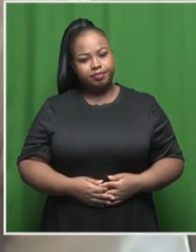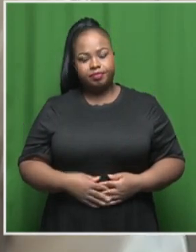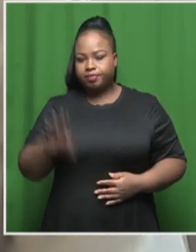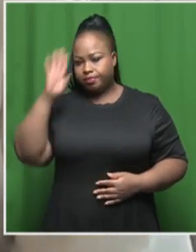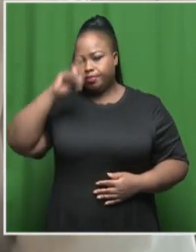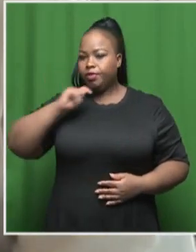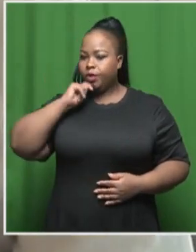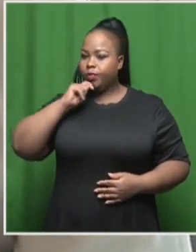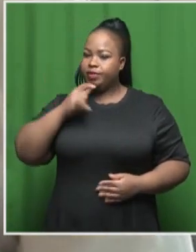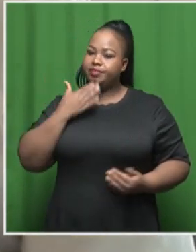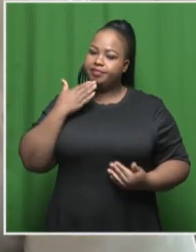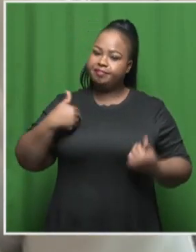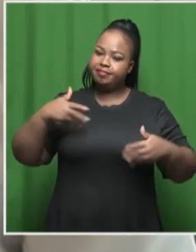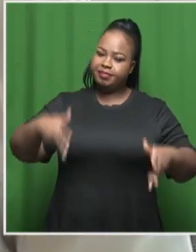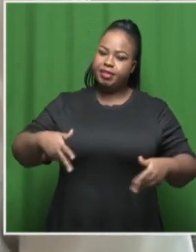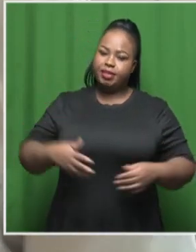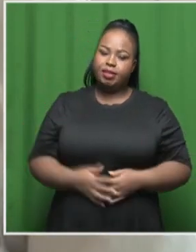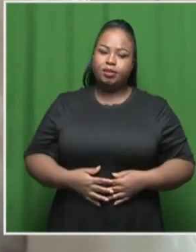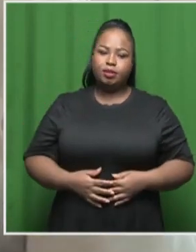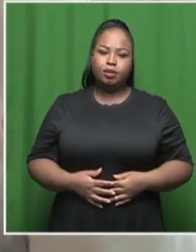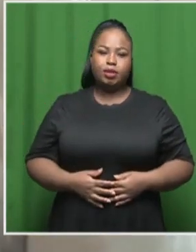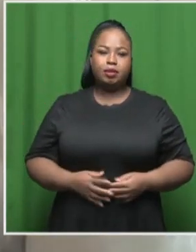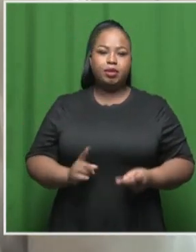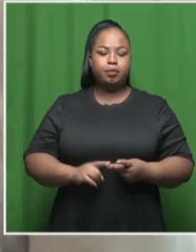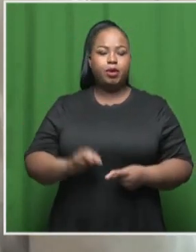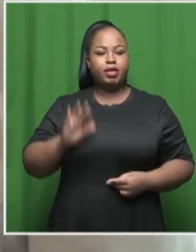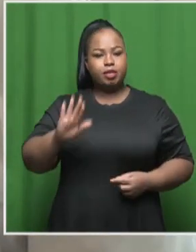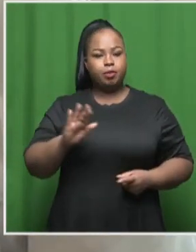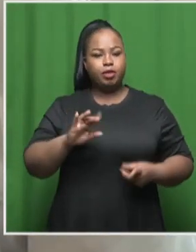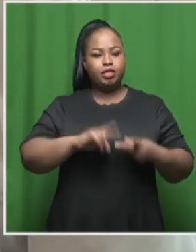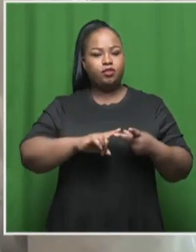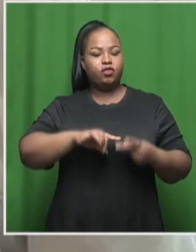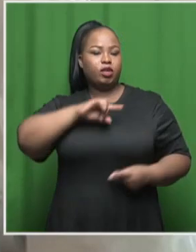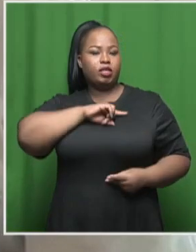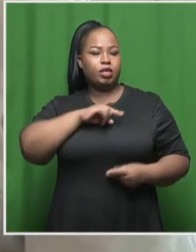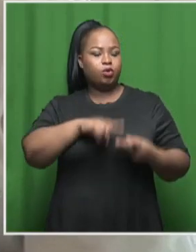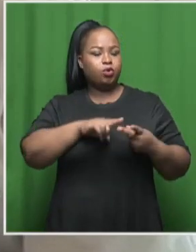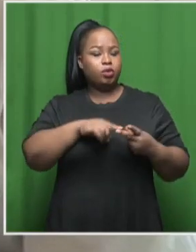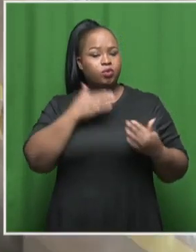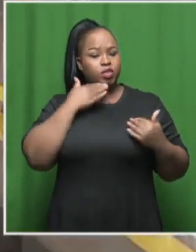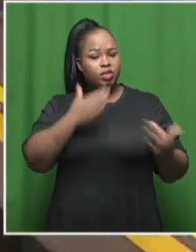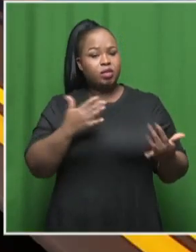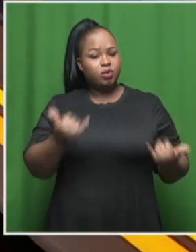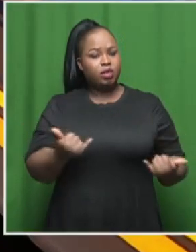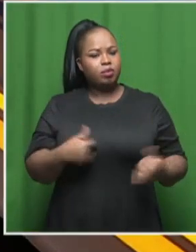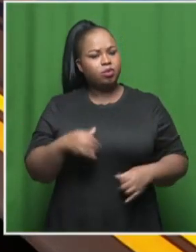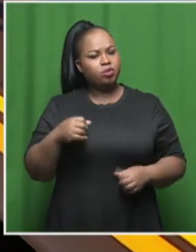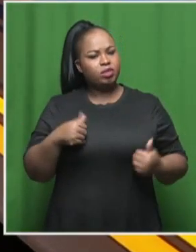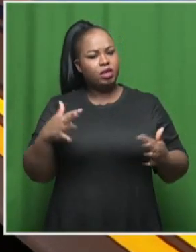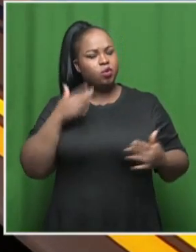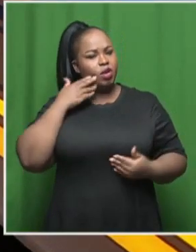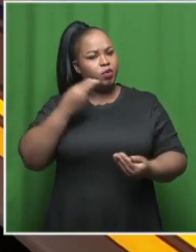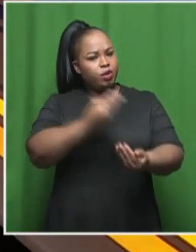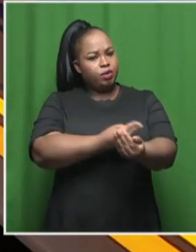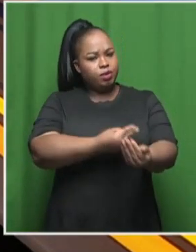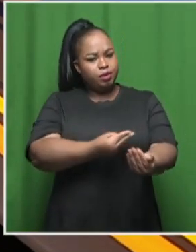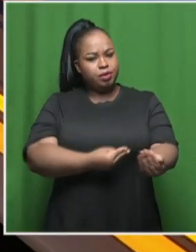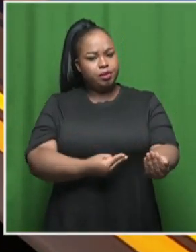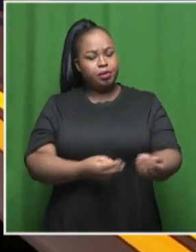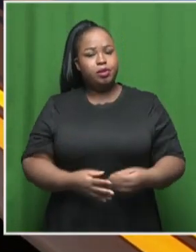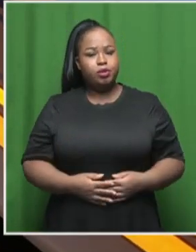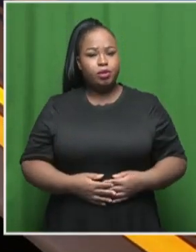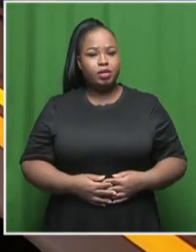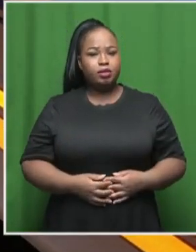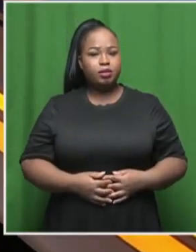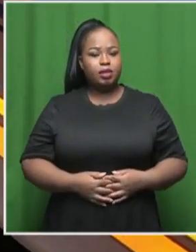Morning. Thanks for having us. Morning. Great stuff. Good to have you on the show this morning. Waldo, I'm going to start with you. When did you start being a tattoo artist? I mean, what did you